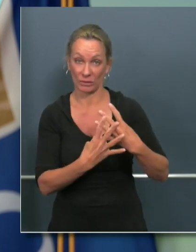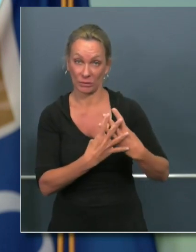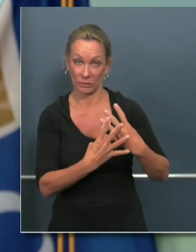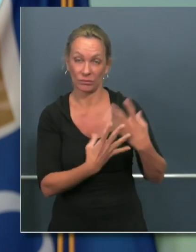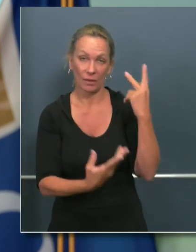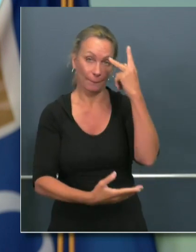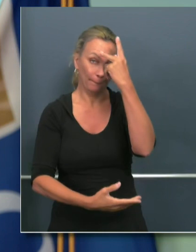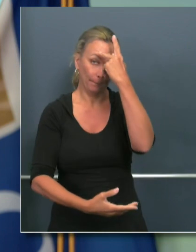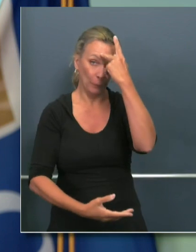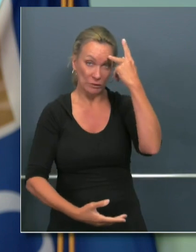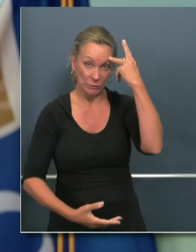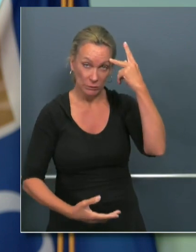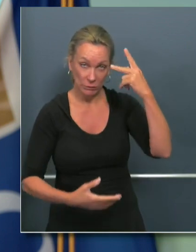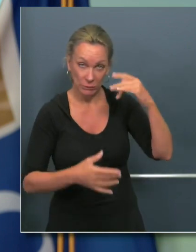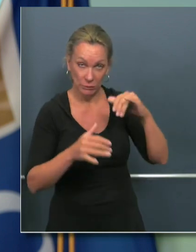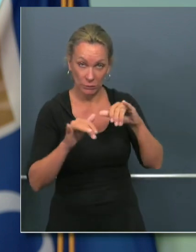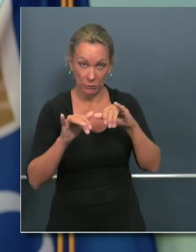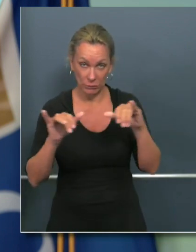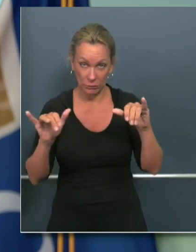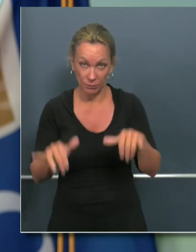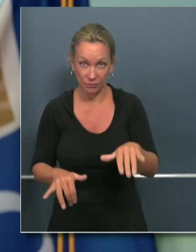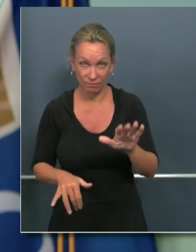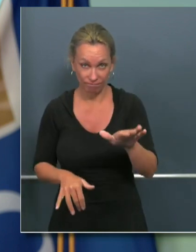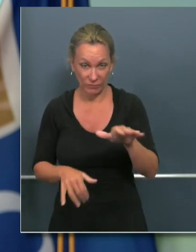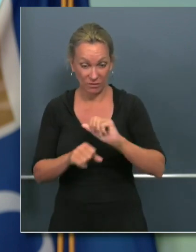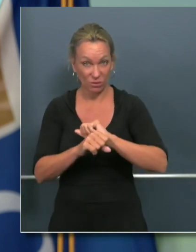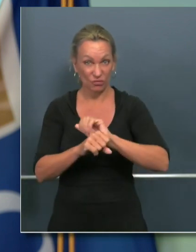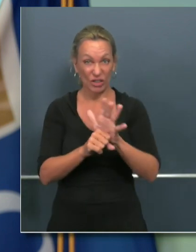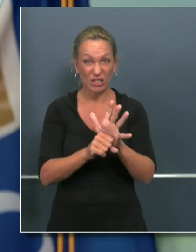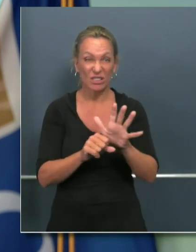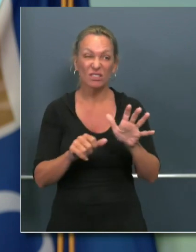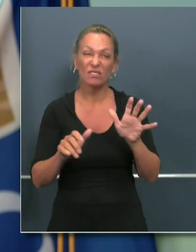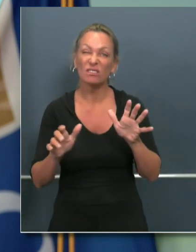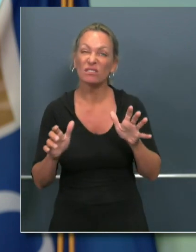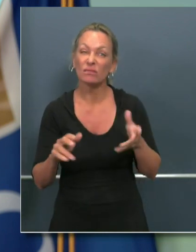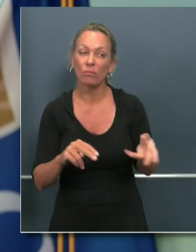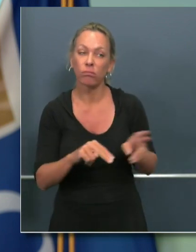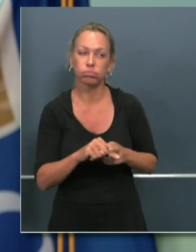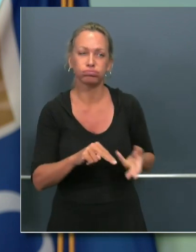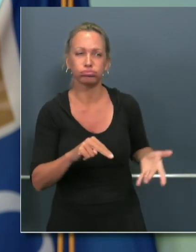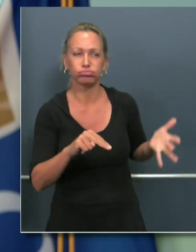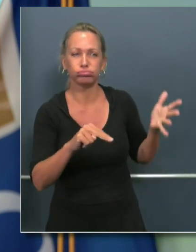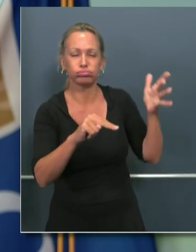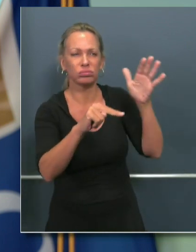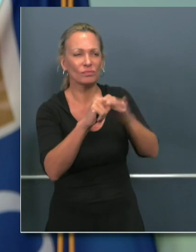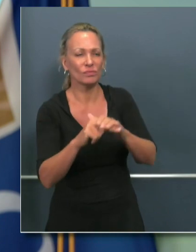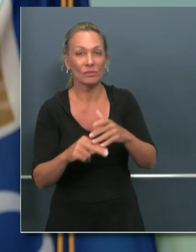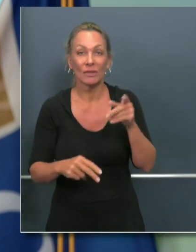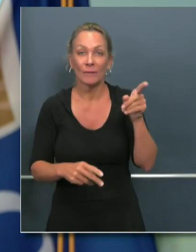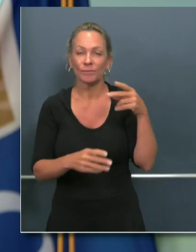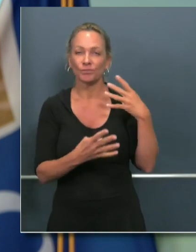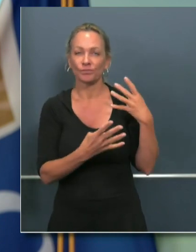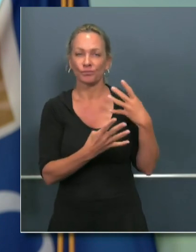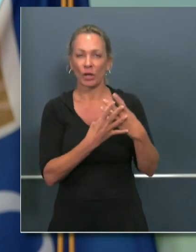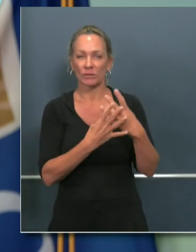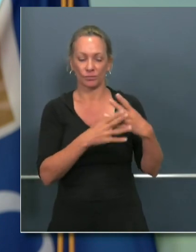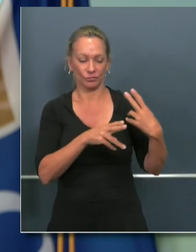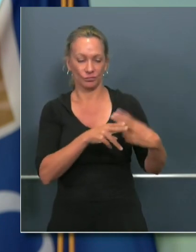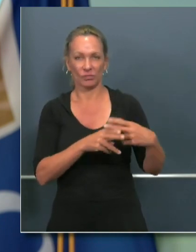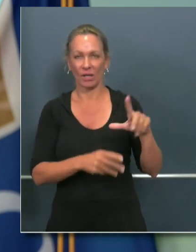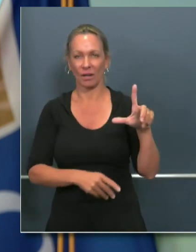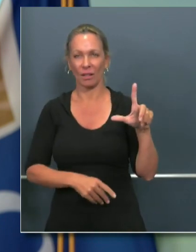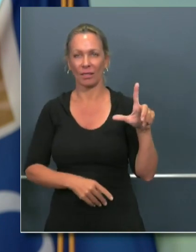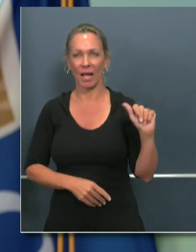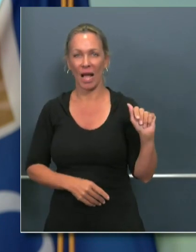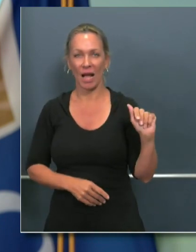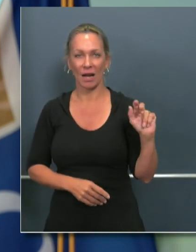Lancaster Prison, Chino Prison, some other prisons in the state of California where we saw an early outbreak of COVID-19. In many of